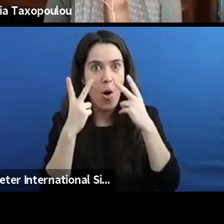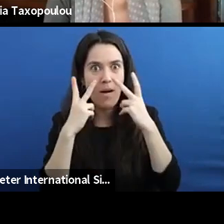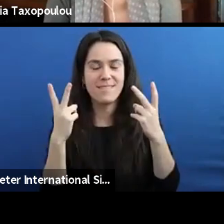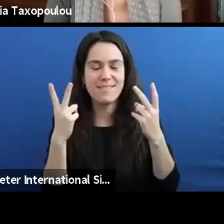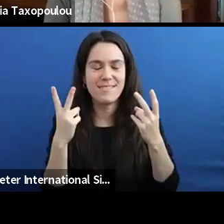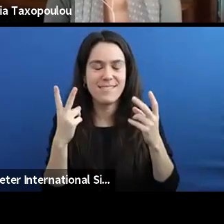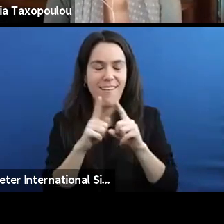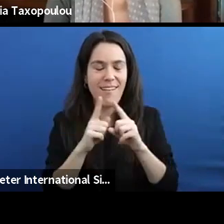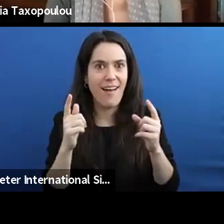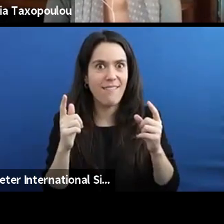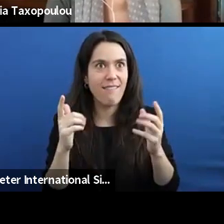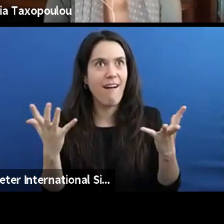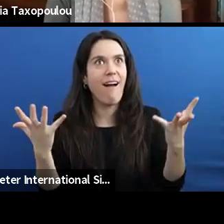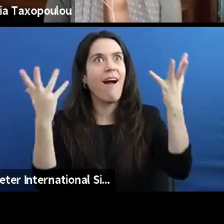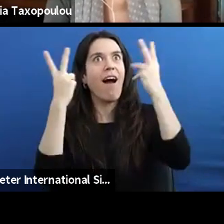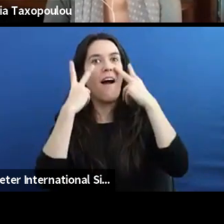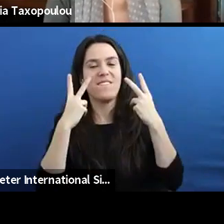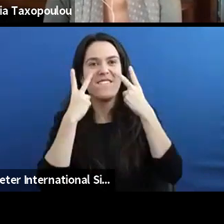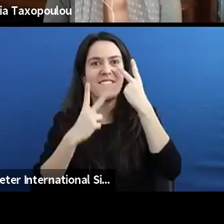desire for